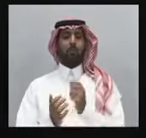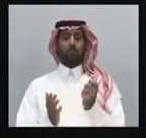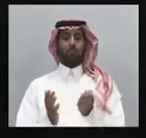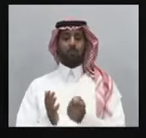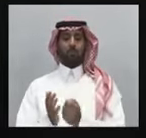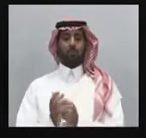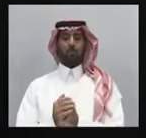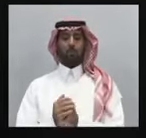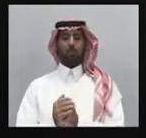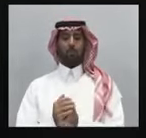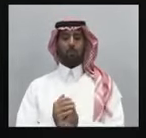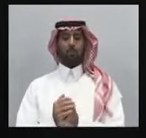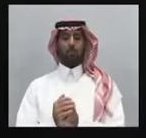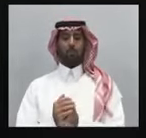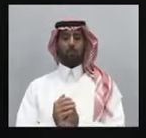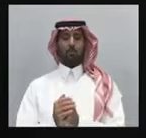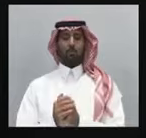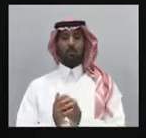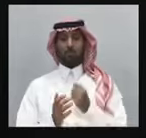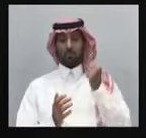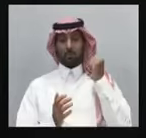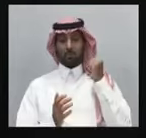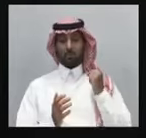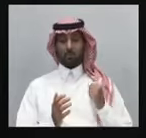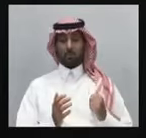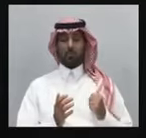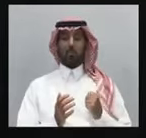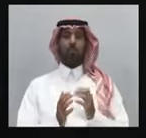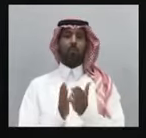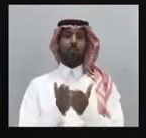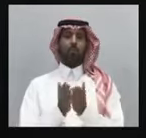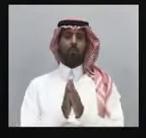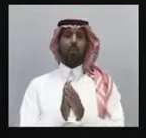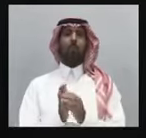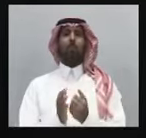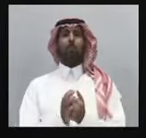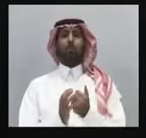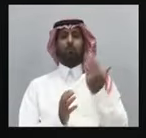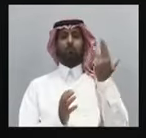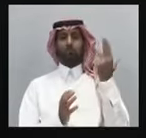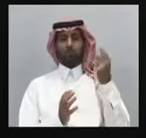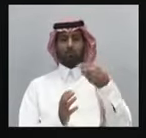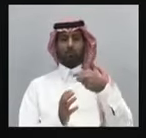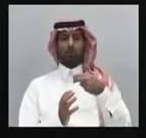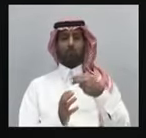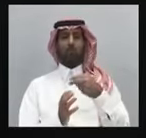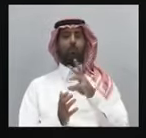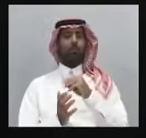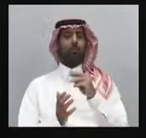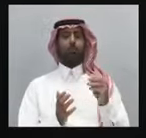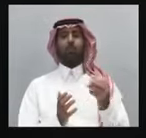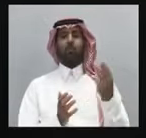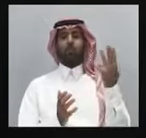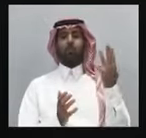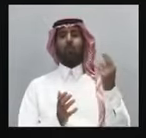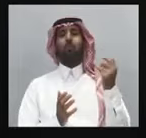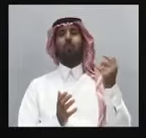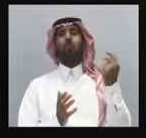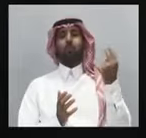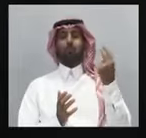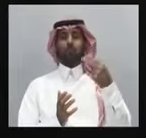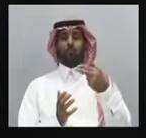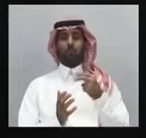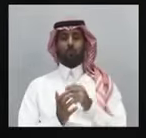write. And your student books on page 28 and 29. Page